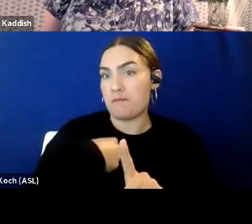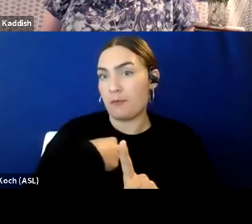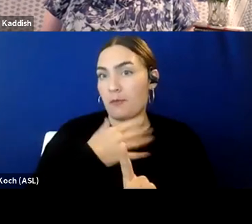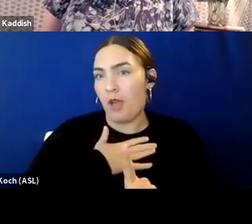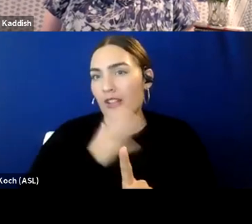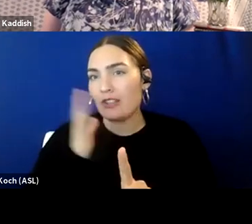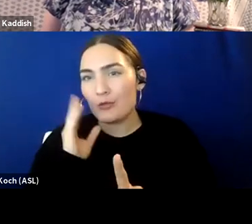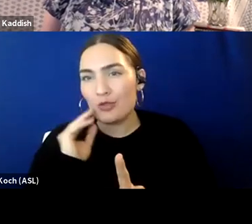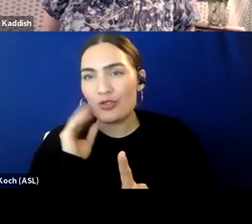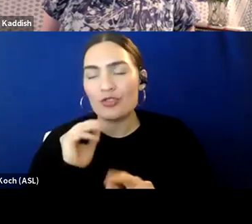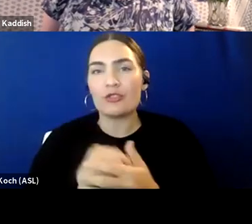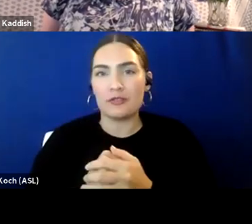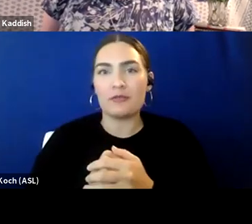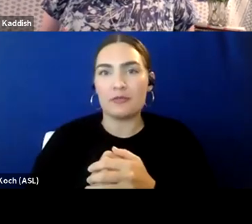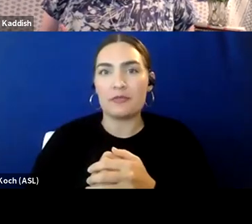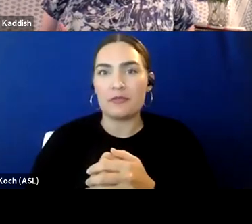this,